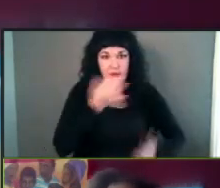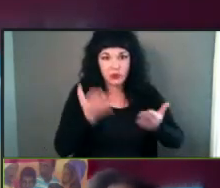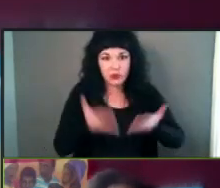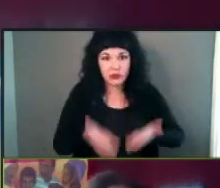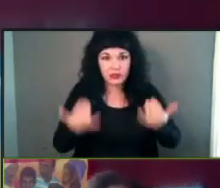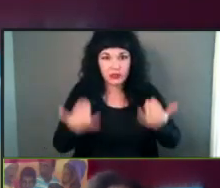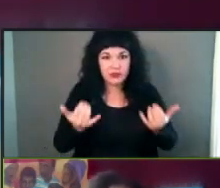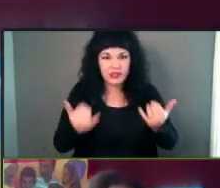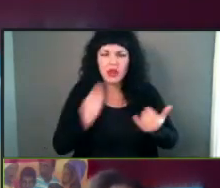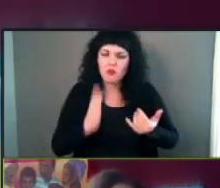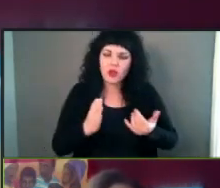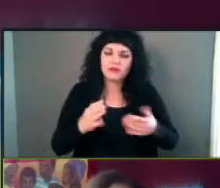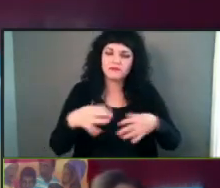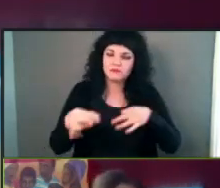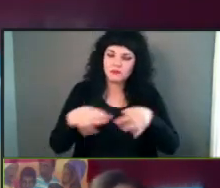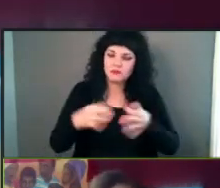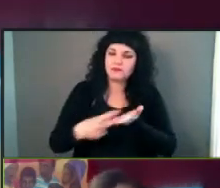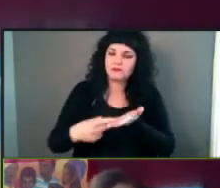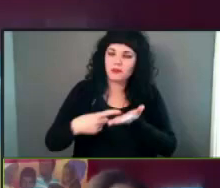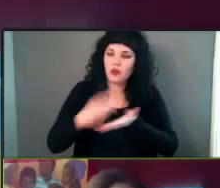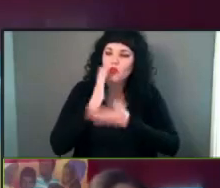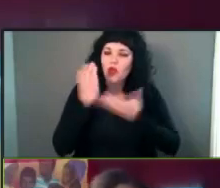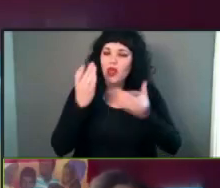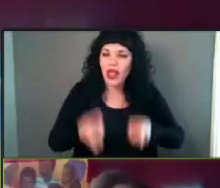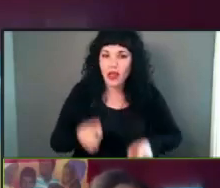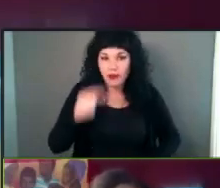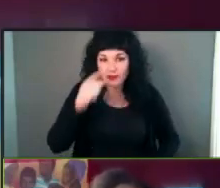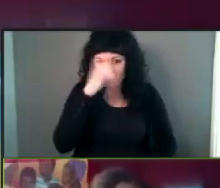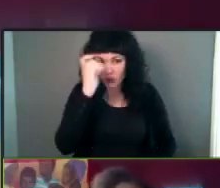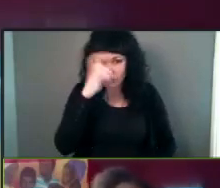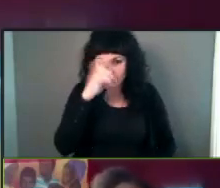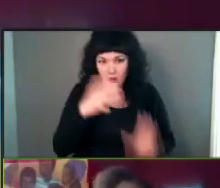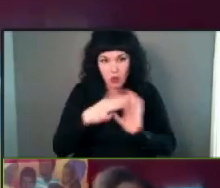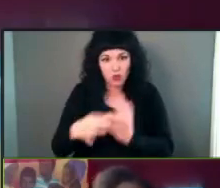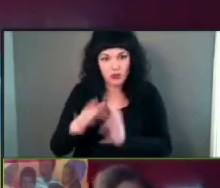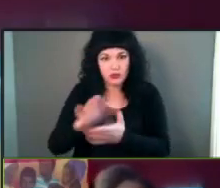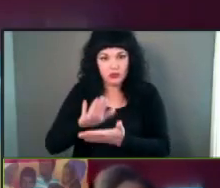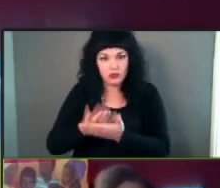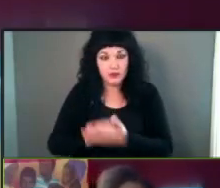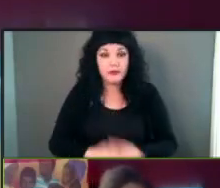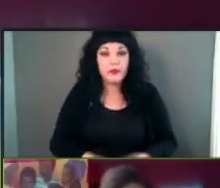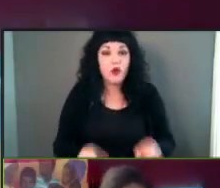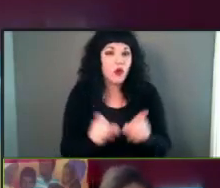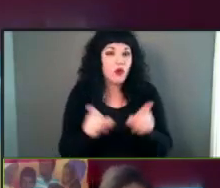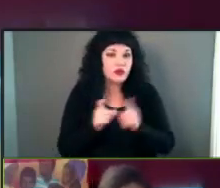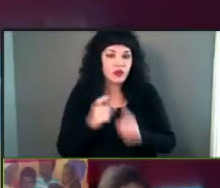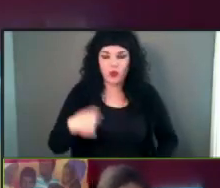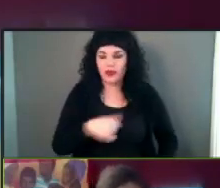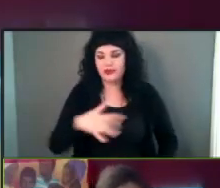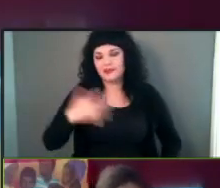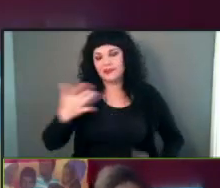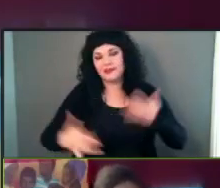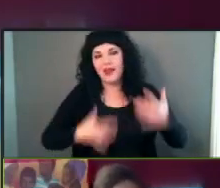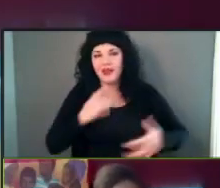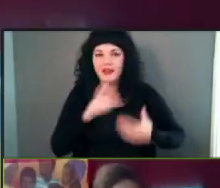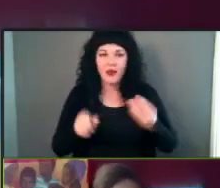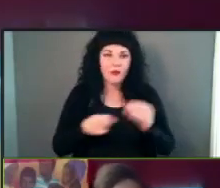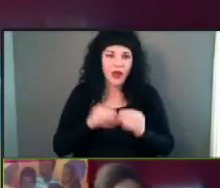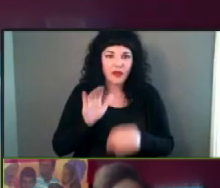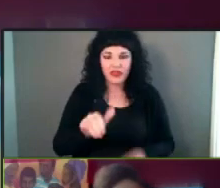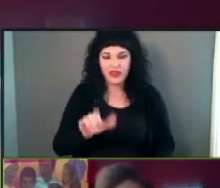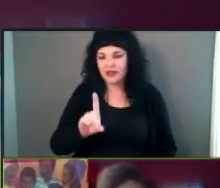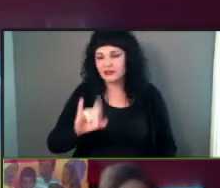in particular, we're all so excited about the major efforts to reduce the digital divide with the new grants